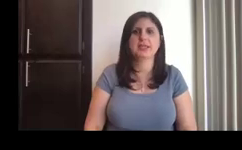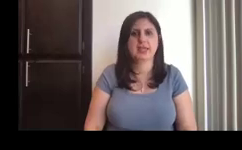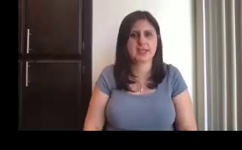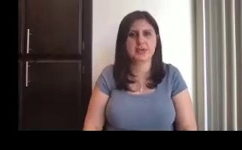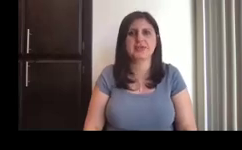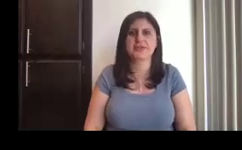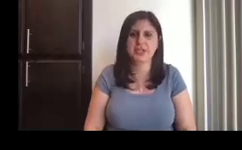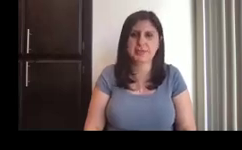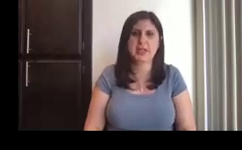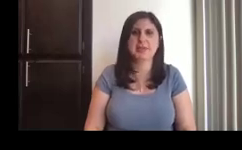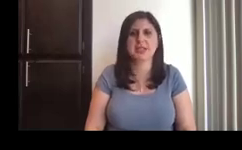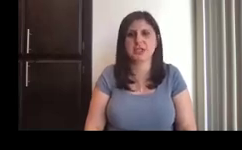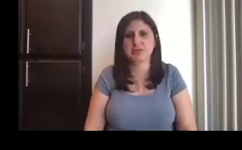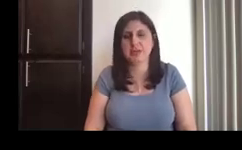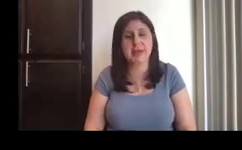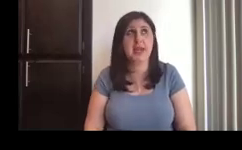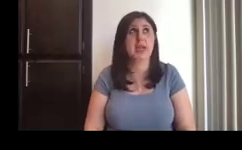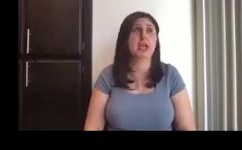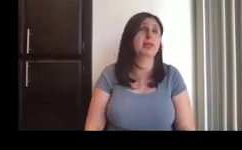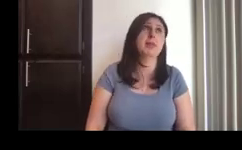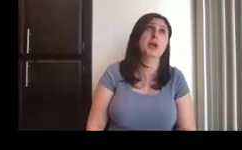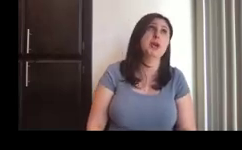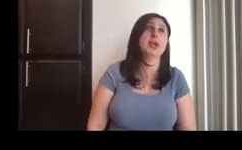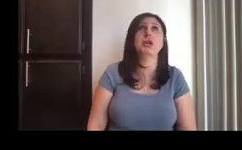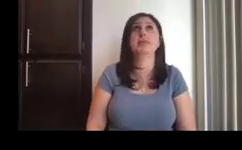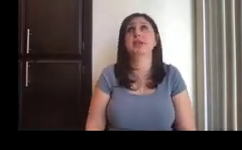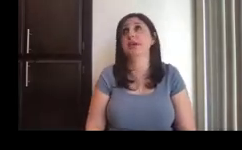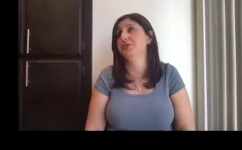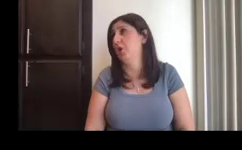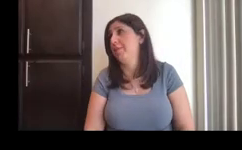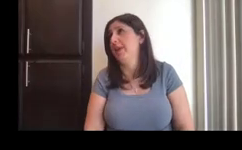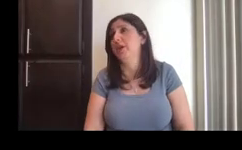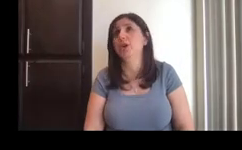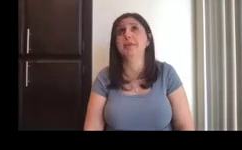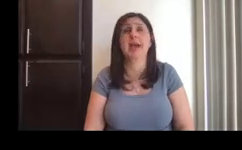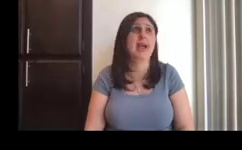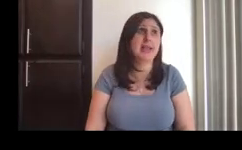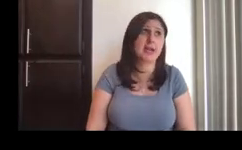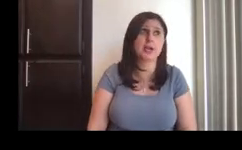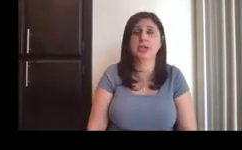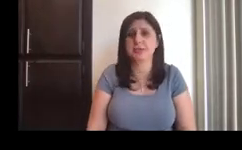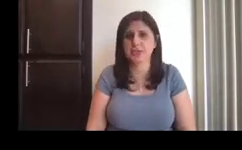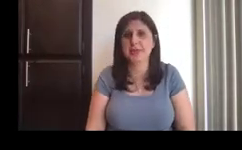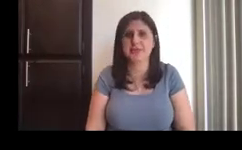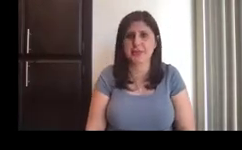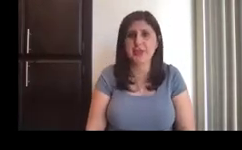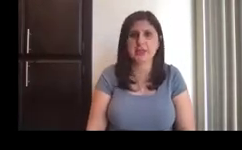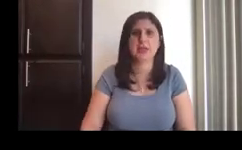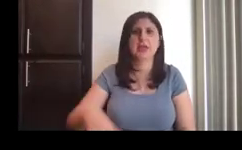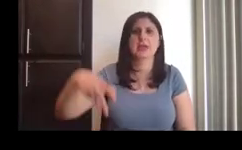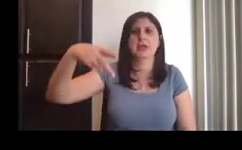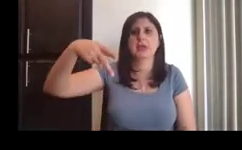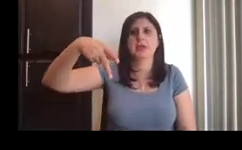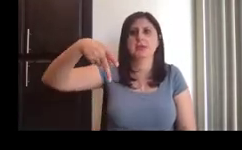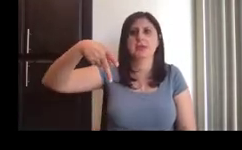Pen, again, technically you have to finger spell it because it could be a pen, it could be a marker, it could be a Sharpie, it could be a highlighter, it could be so many different